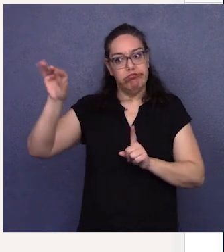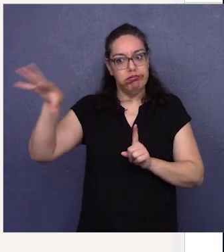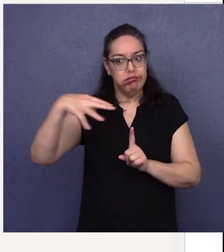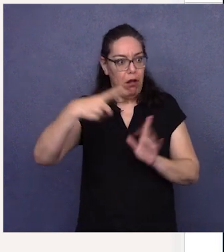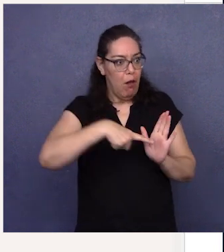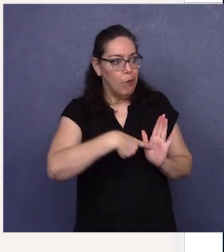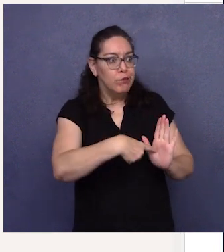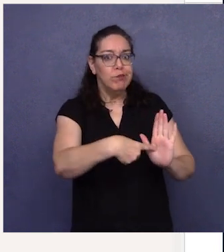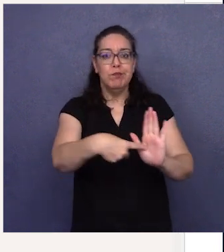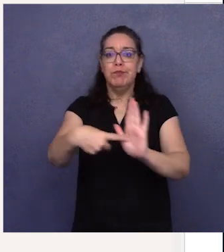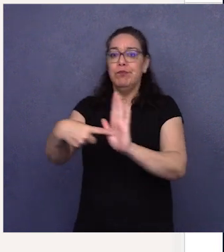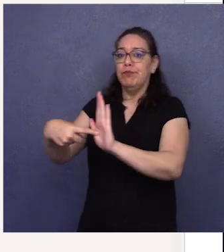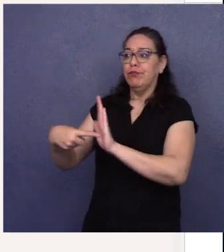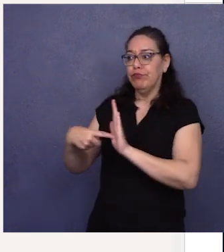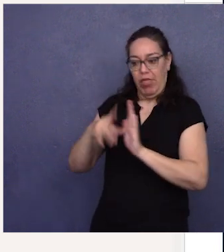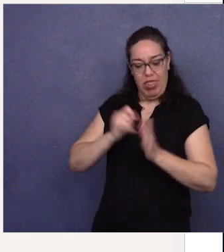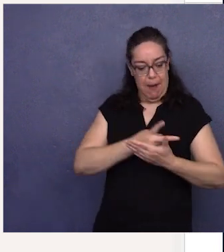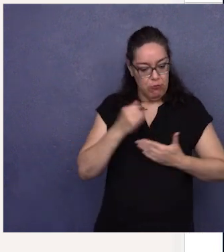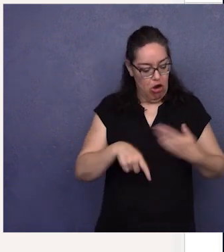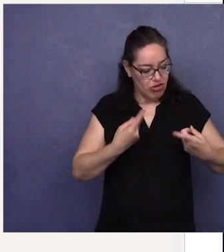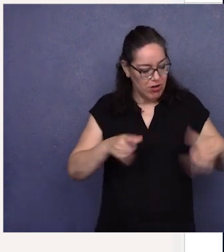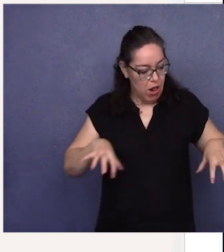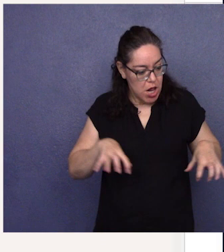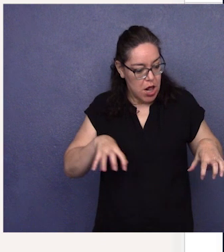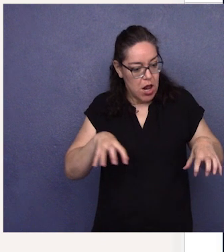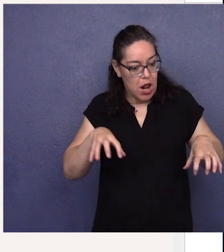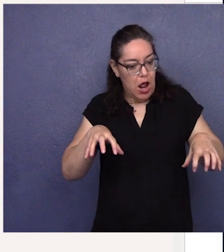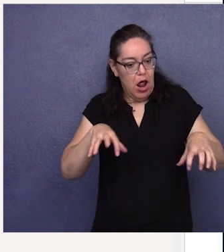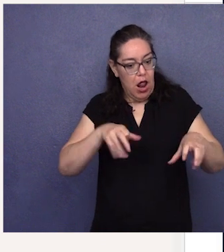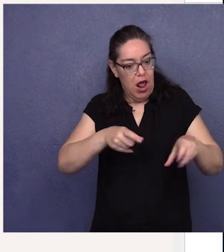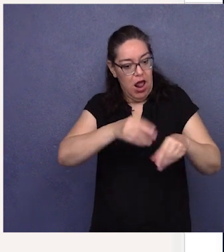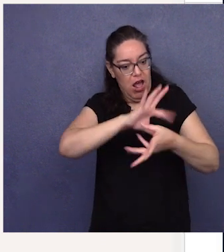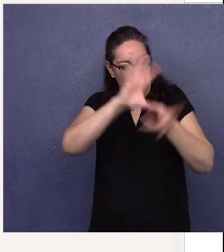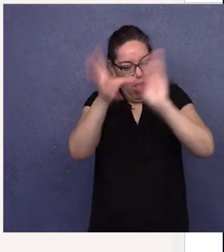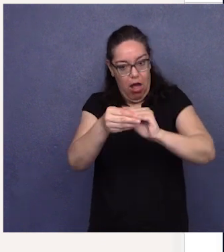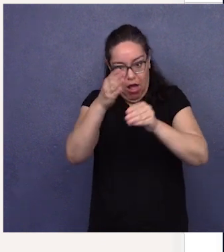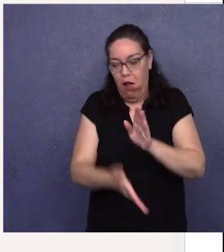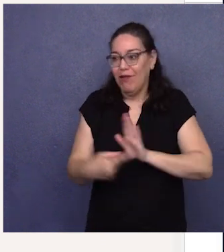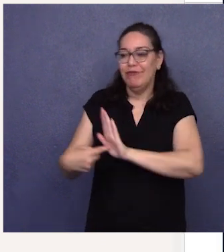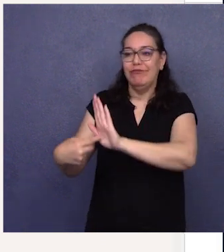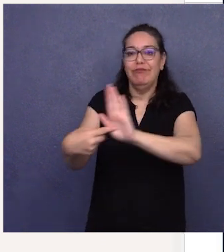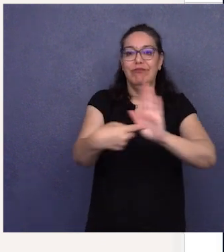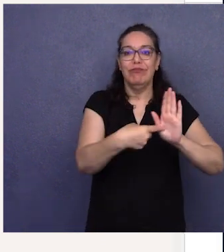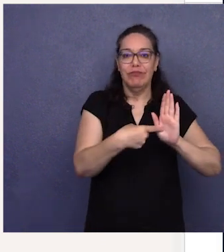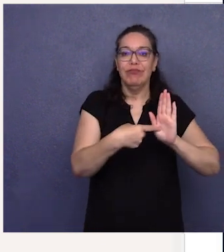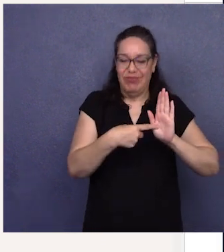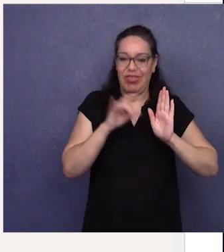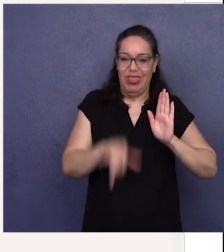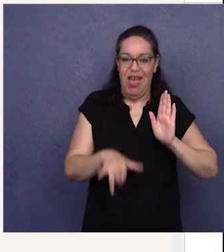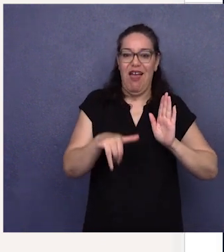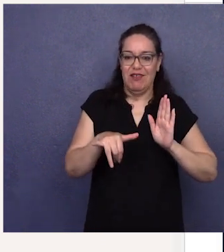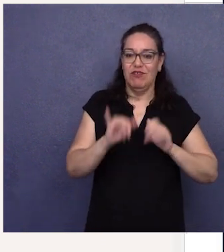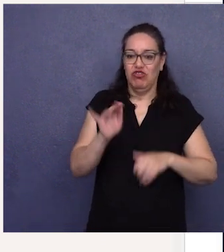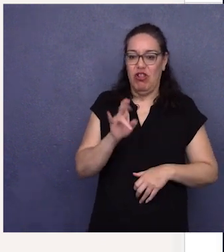projects, the completed projects out of this whole program. So that would be the time